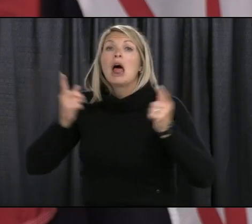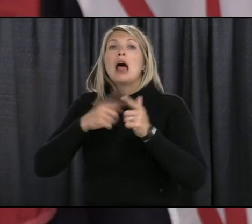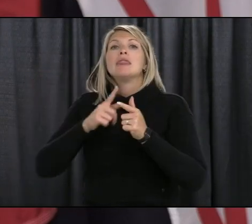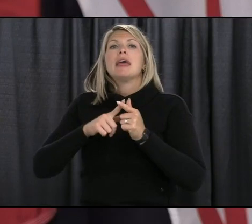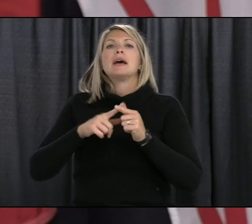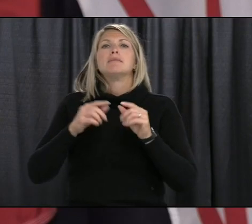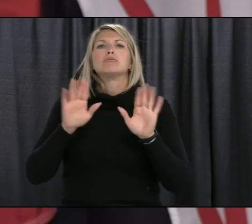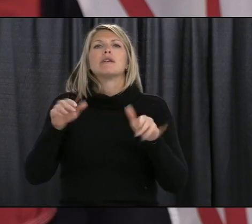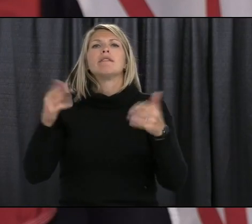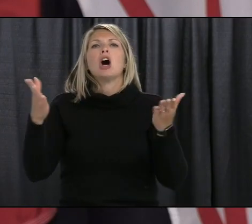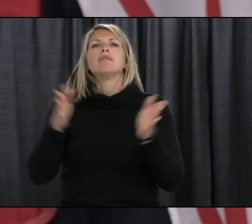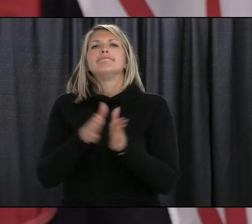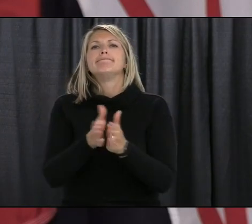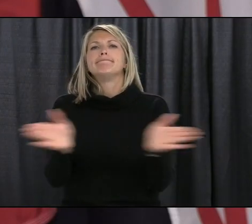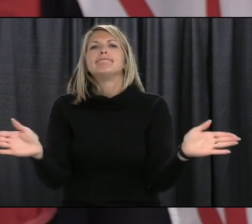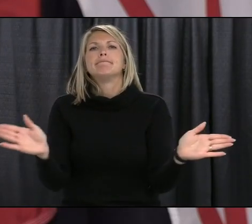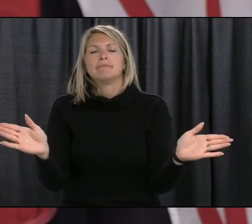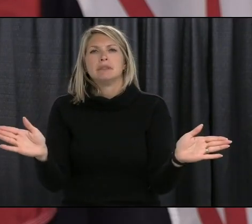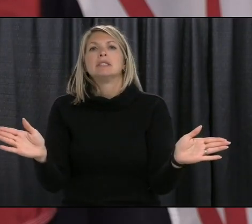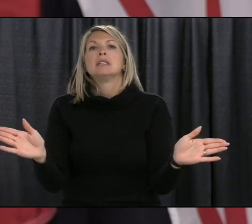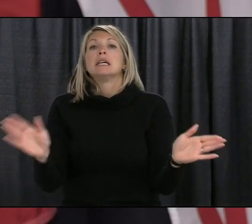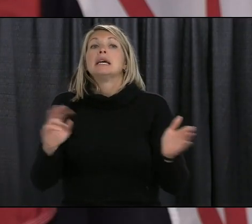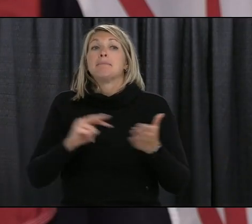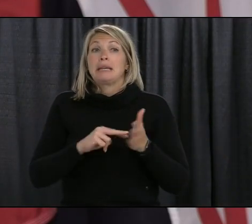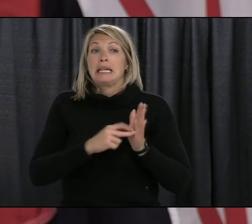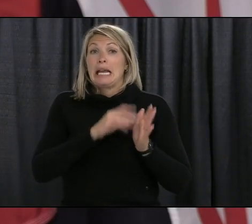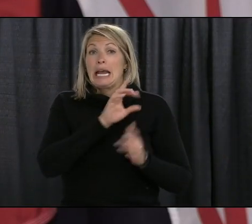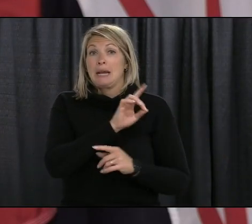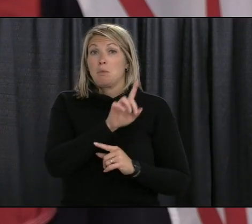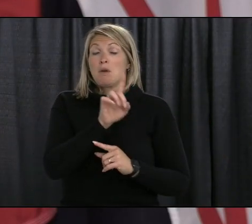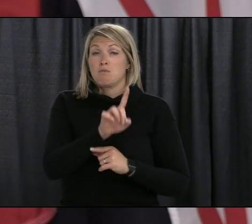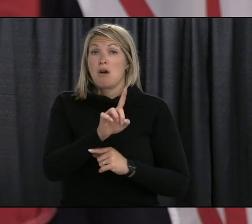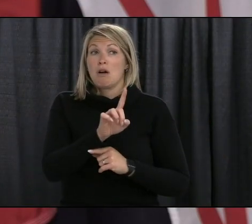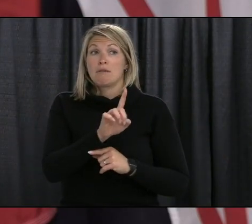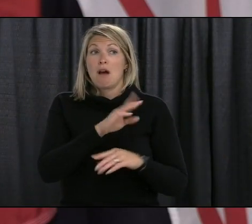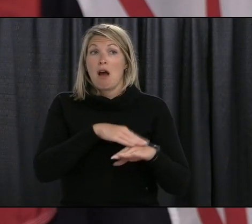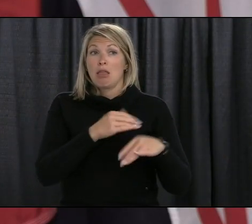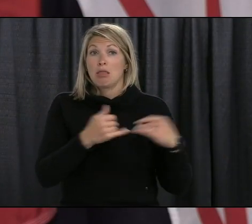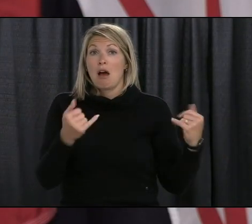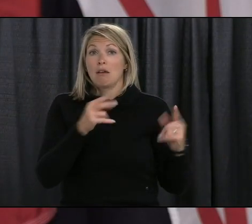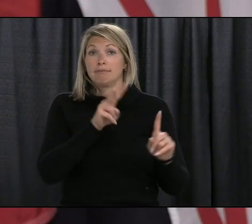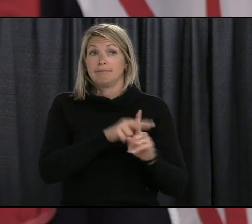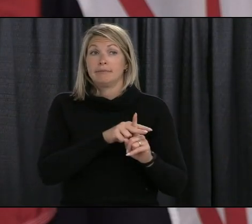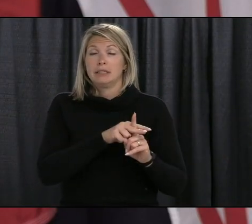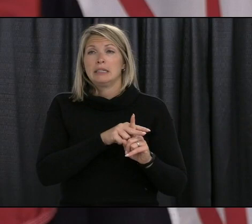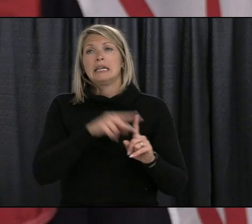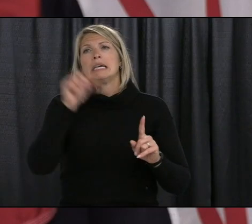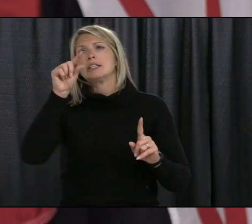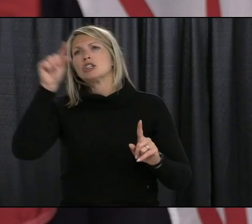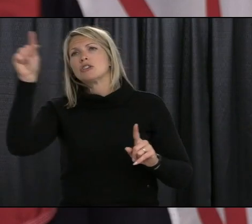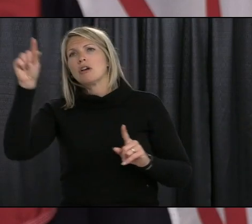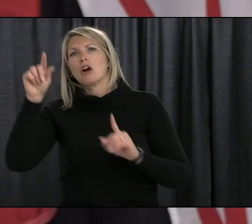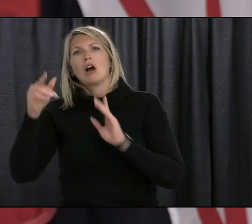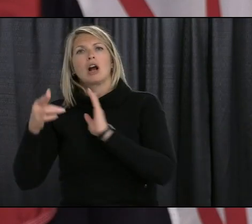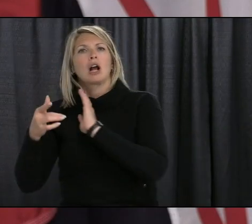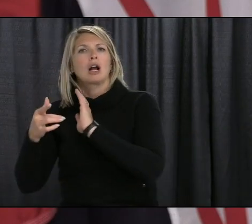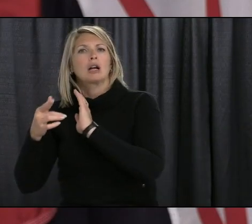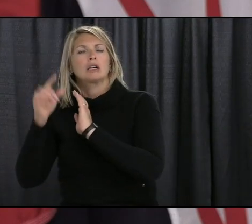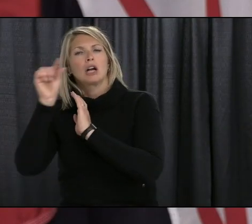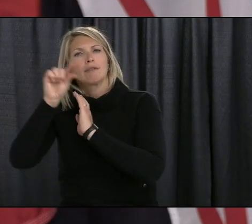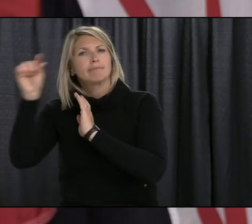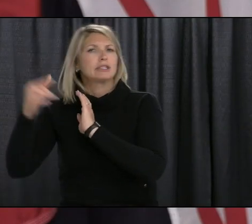one area where that would happen. This is not necessarily digital governance and Service NL